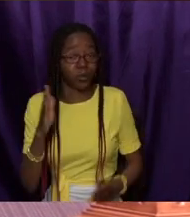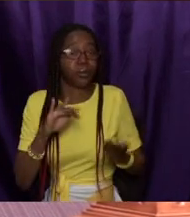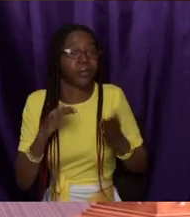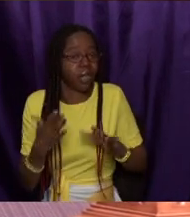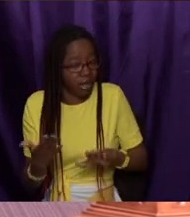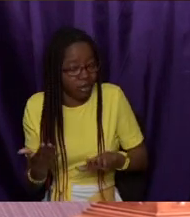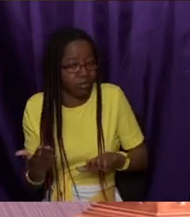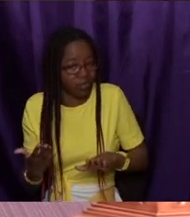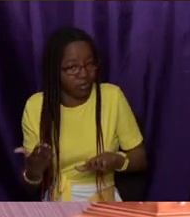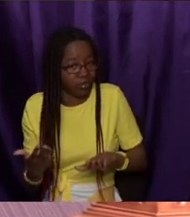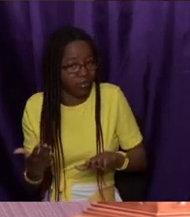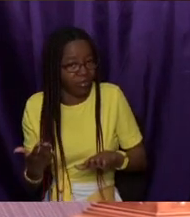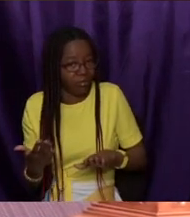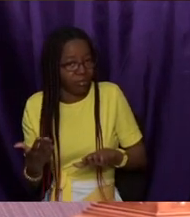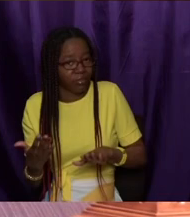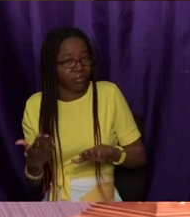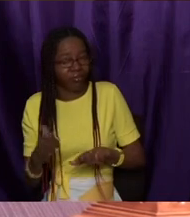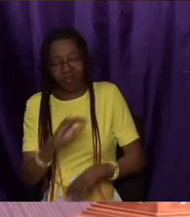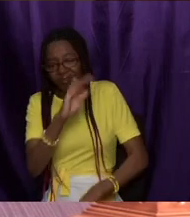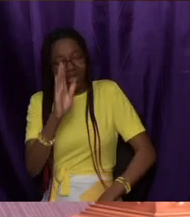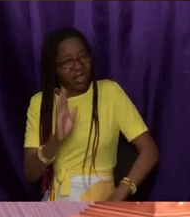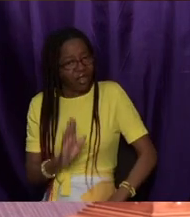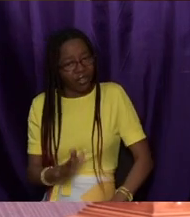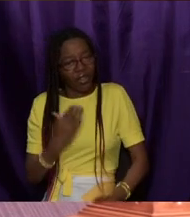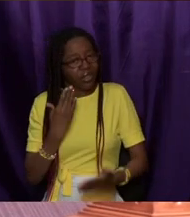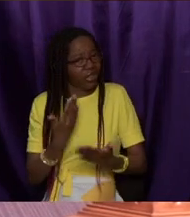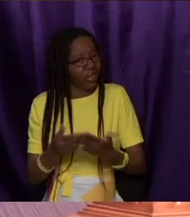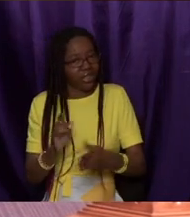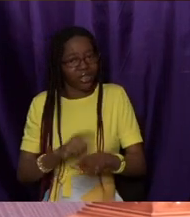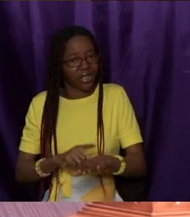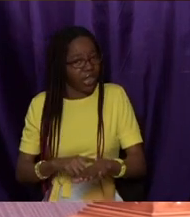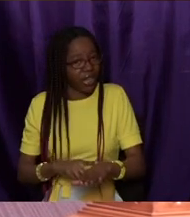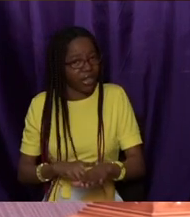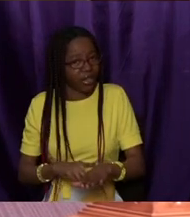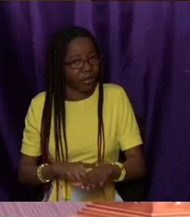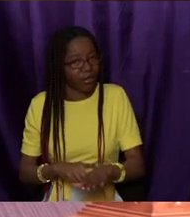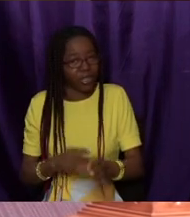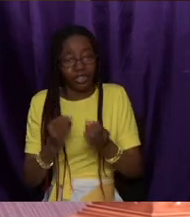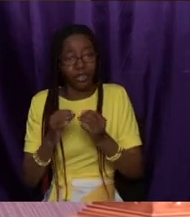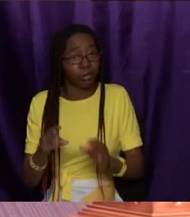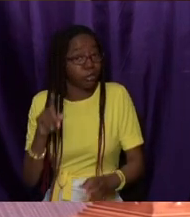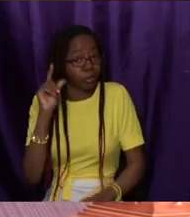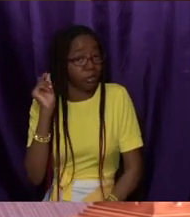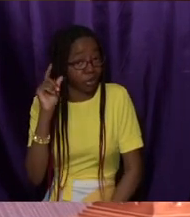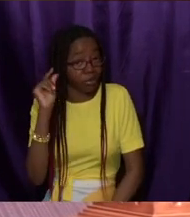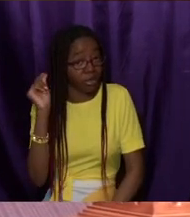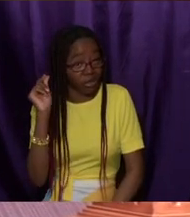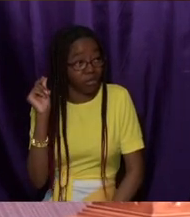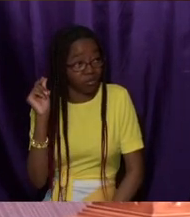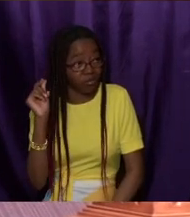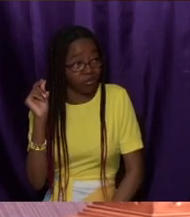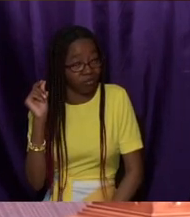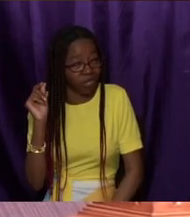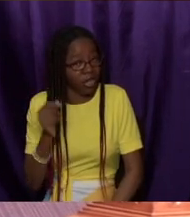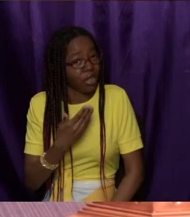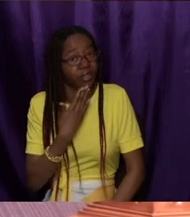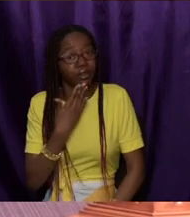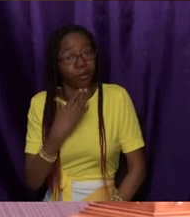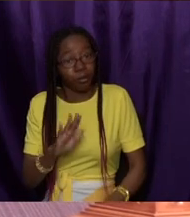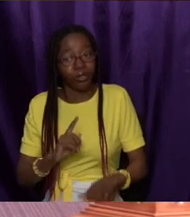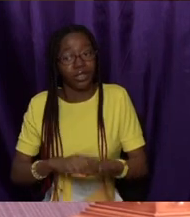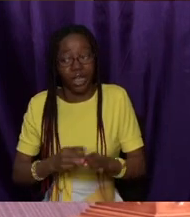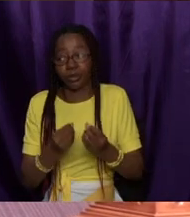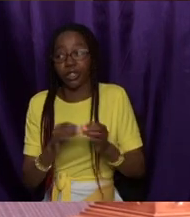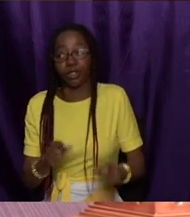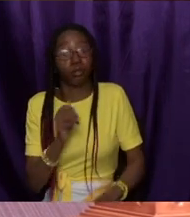die. And there's never a good time to lose your Moses. But the worst times to